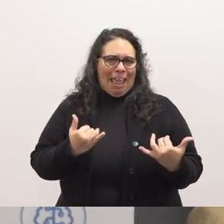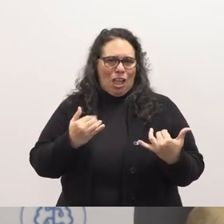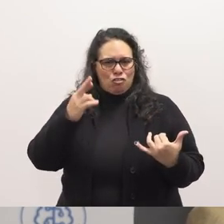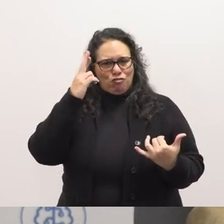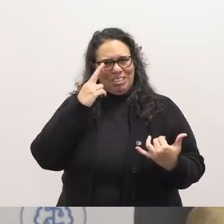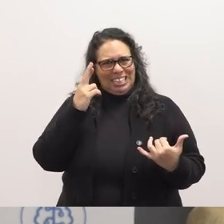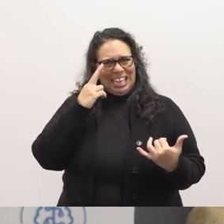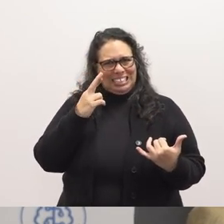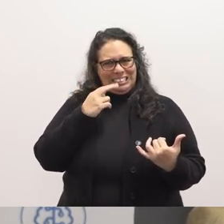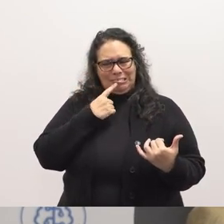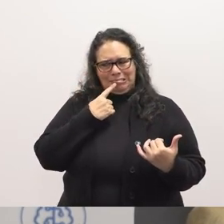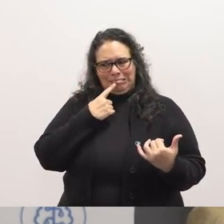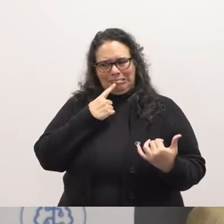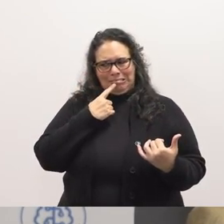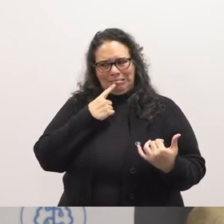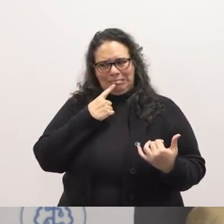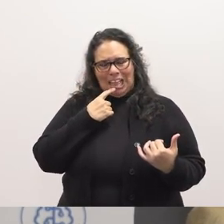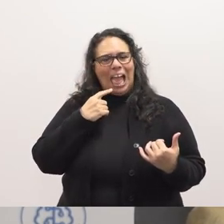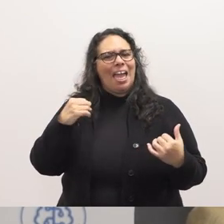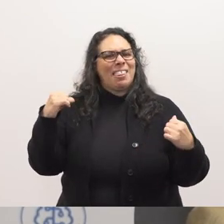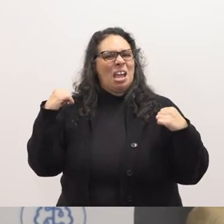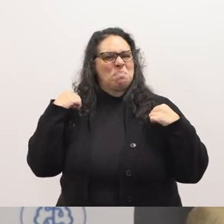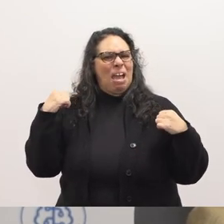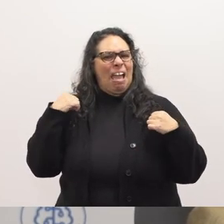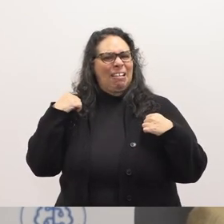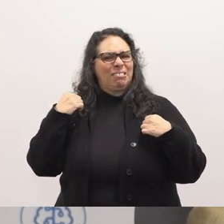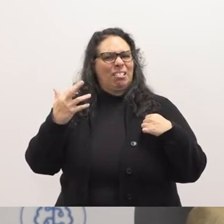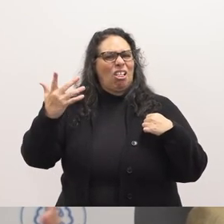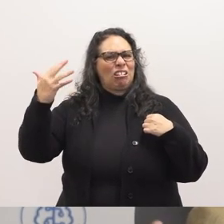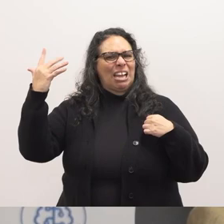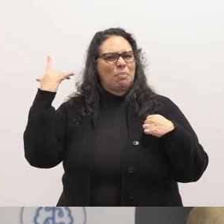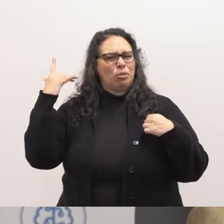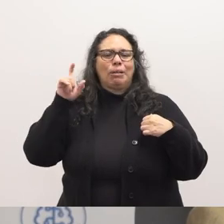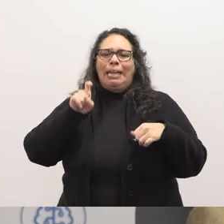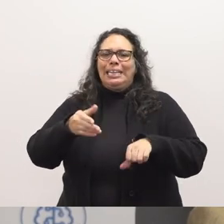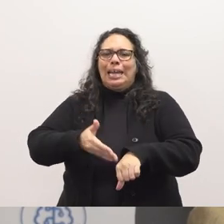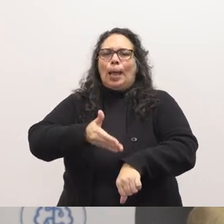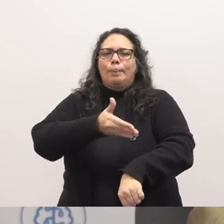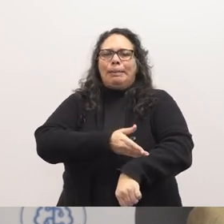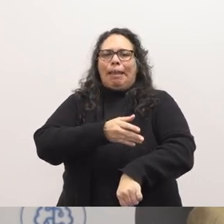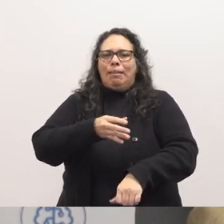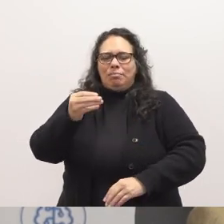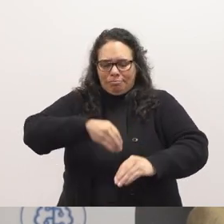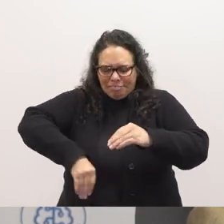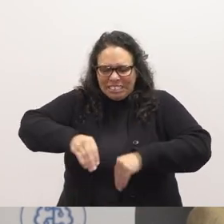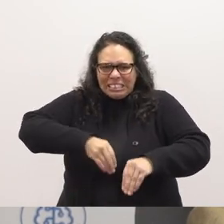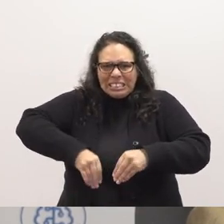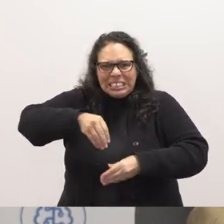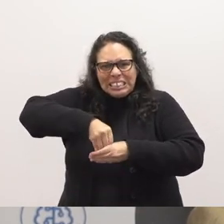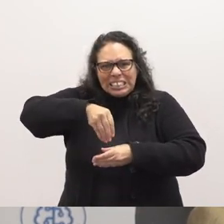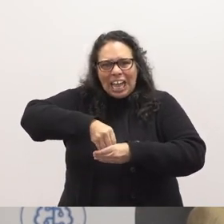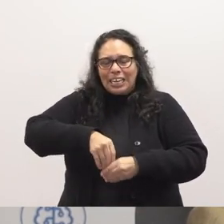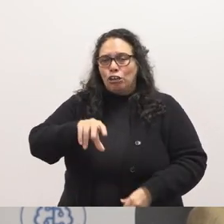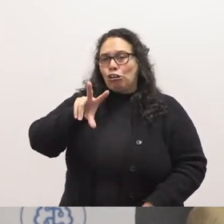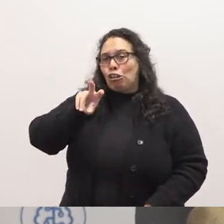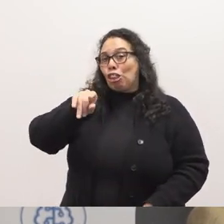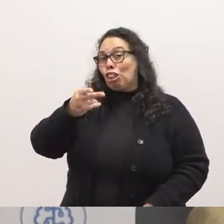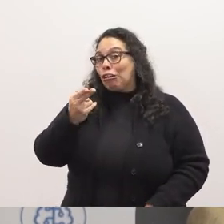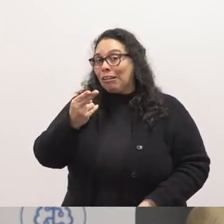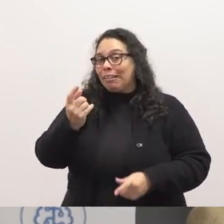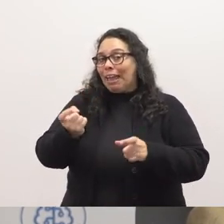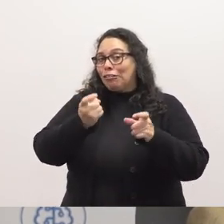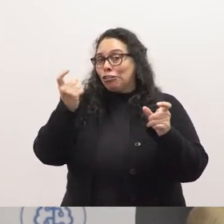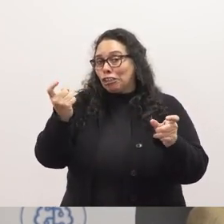that to-go bag is from a long time ago, and I need to update that. Anyhow, 30th anniversary, Northridge earthquake,